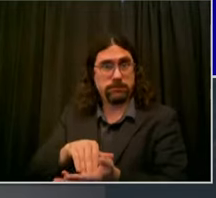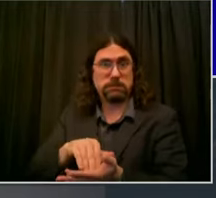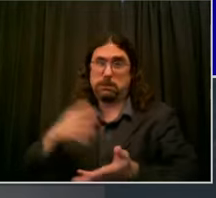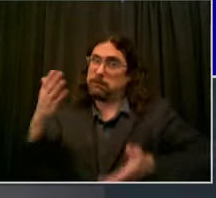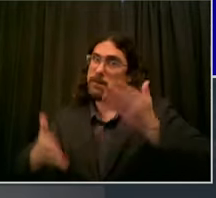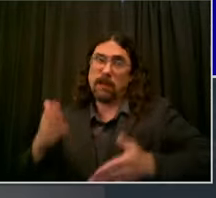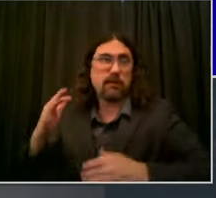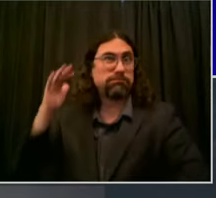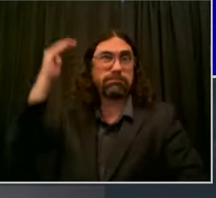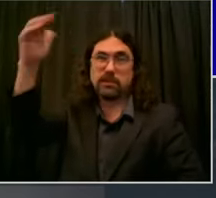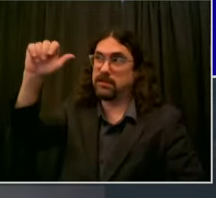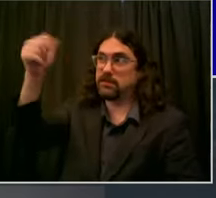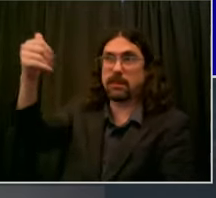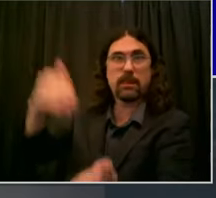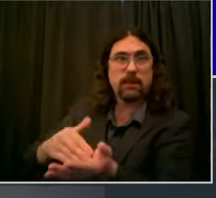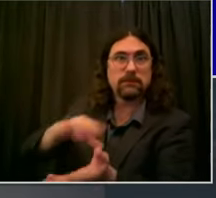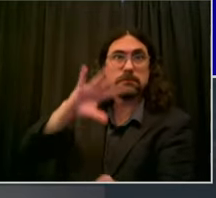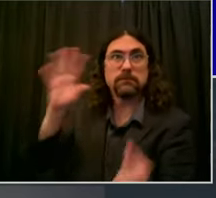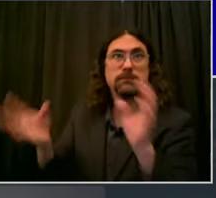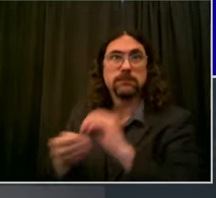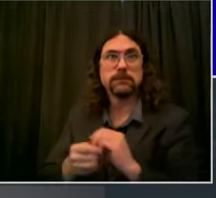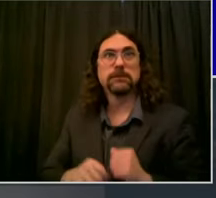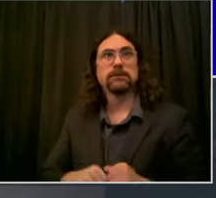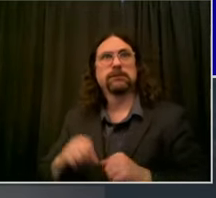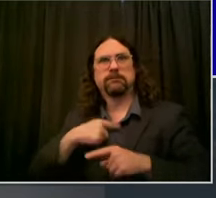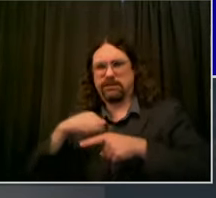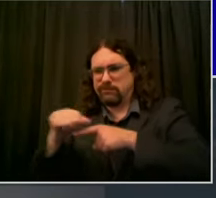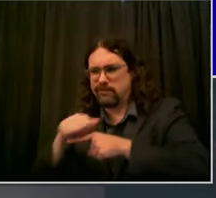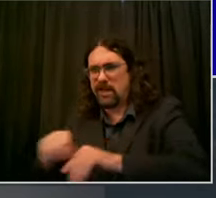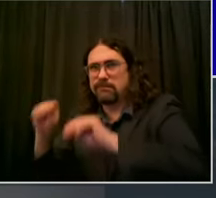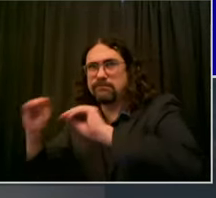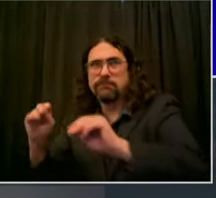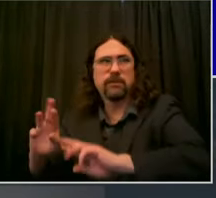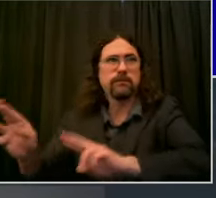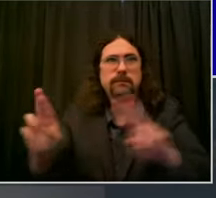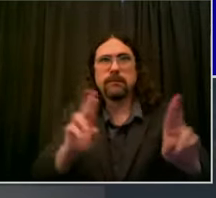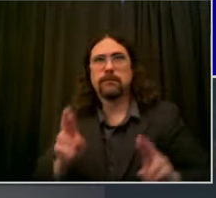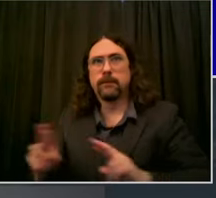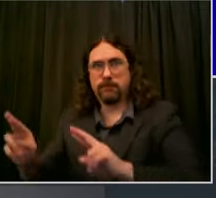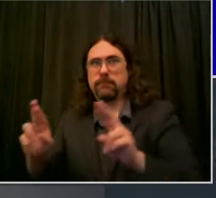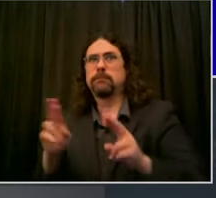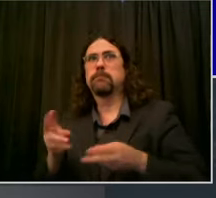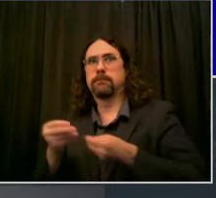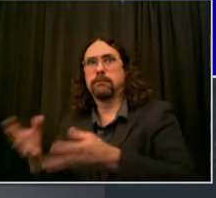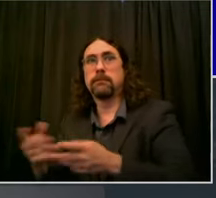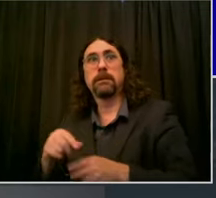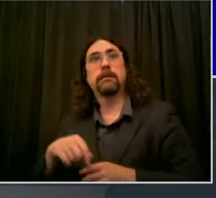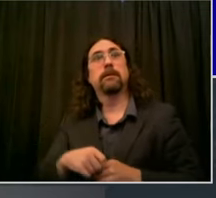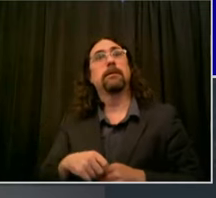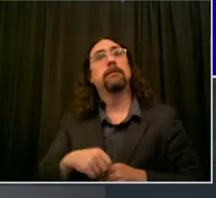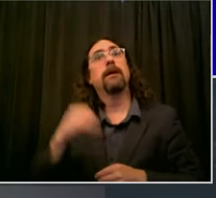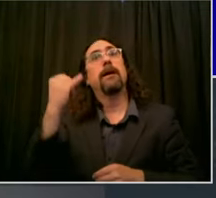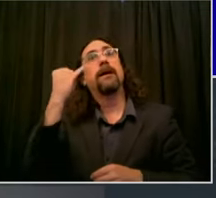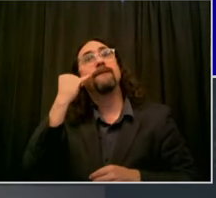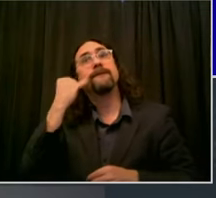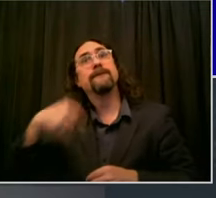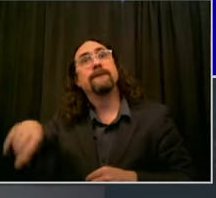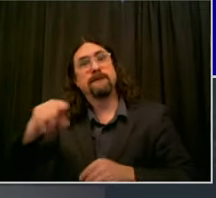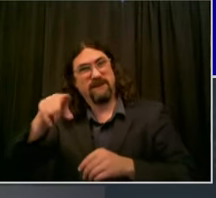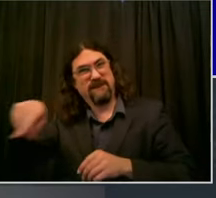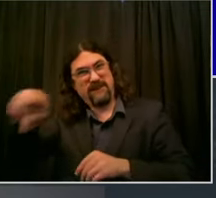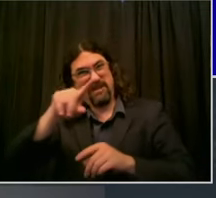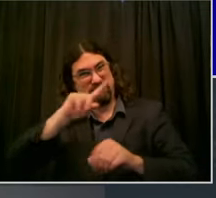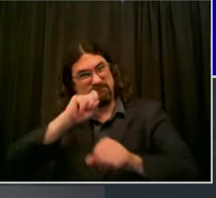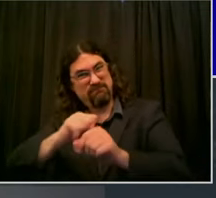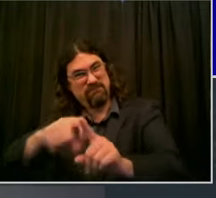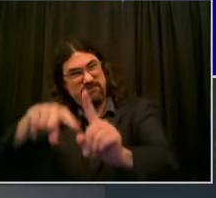you test positive, you will get a call from a tracer. You need to take that call. I want to emphasize how important this is. If you test positive, you're going to